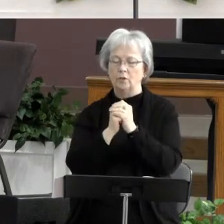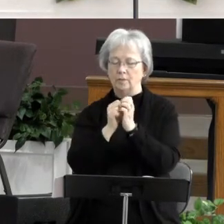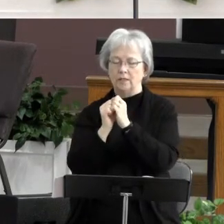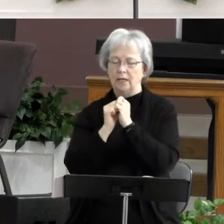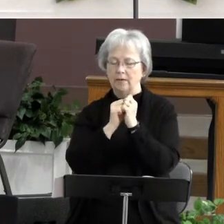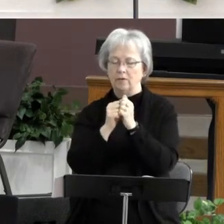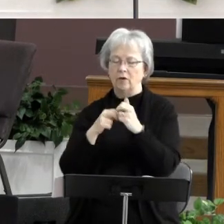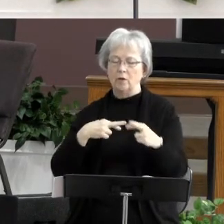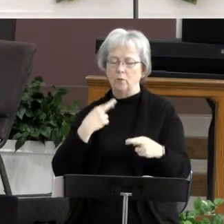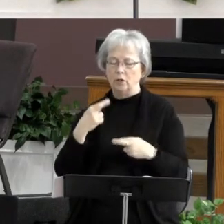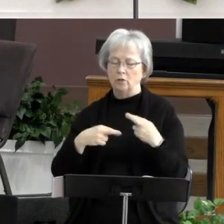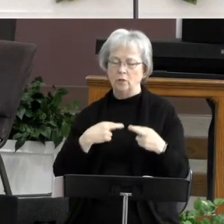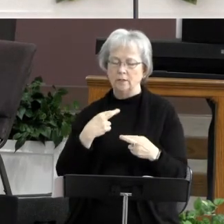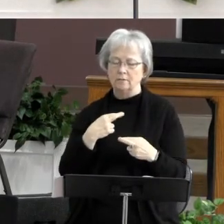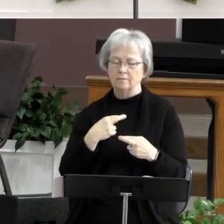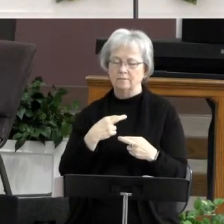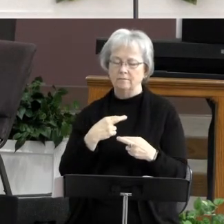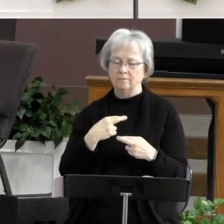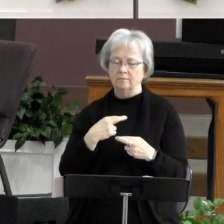rejoice.